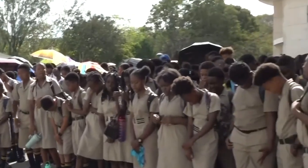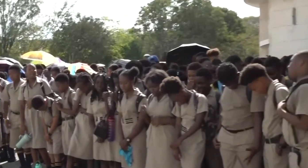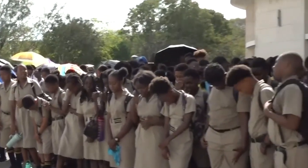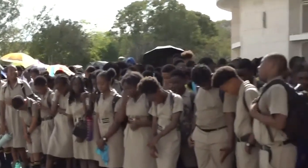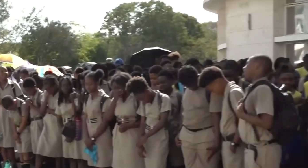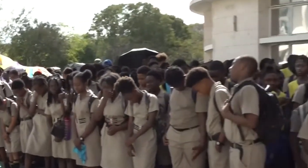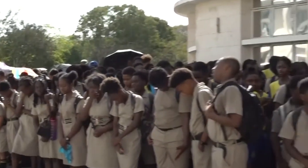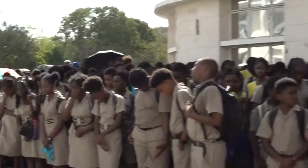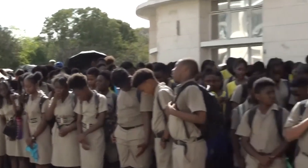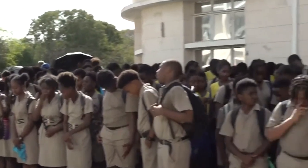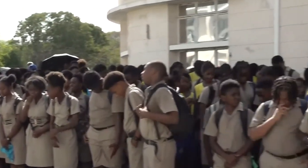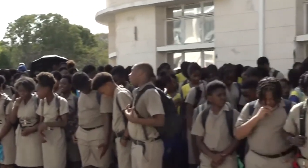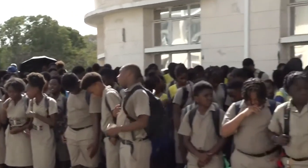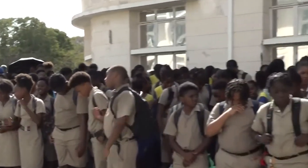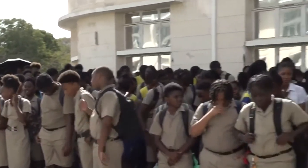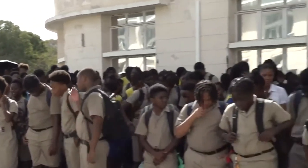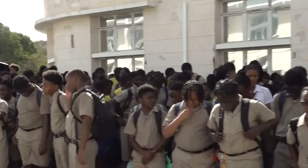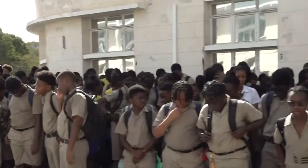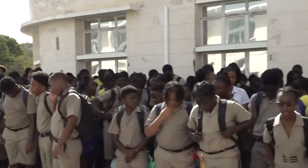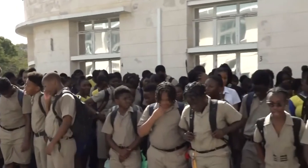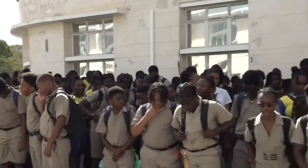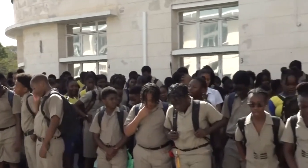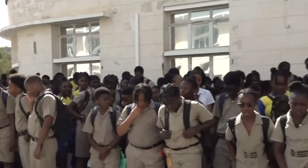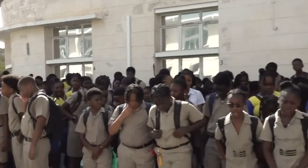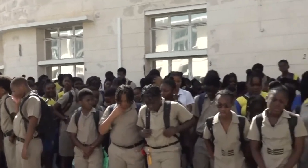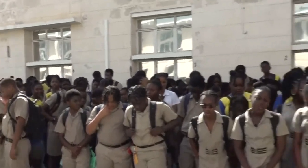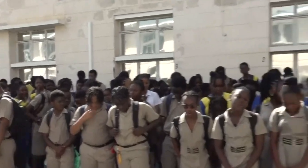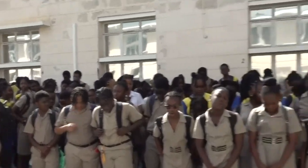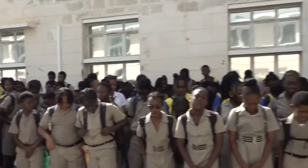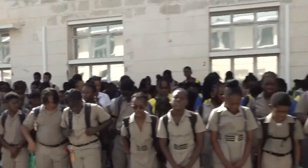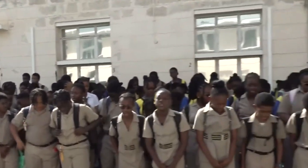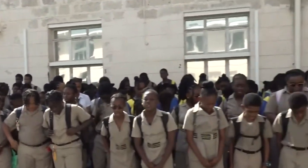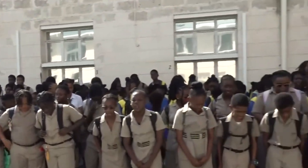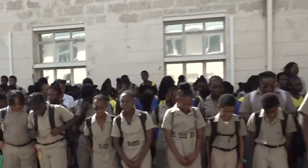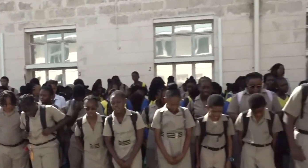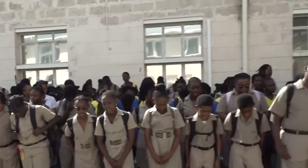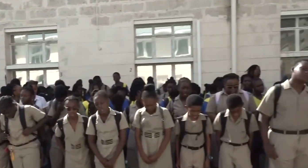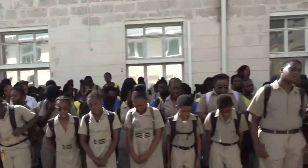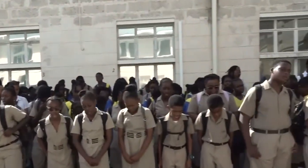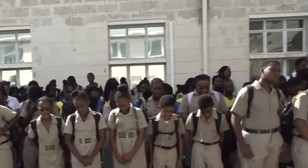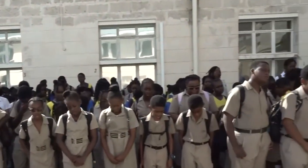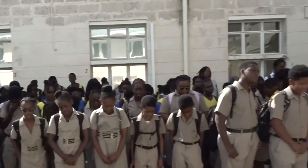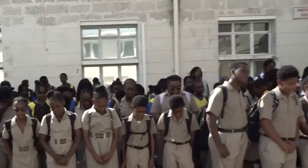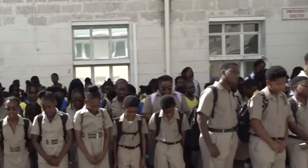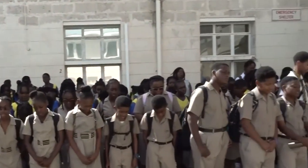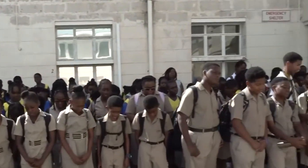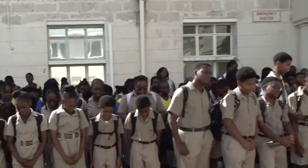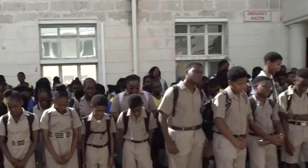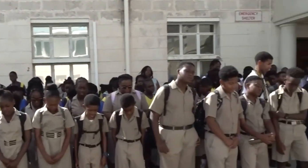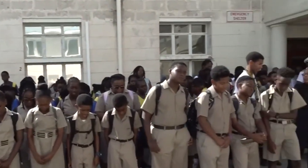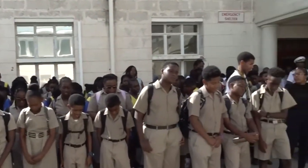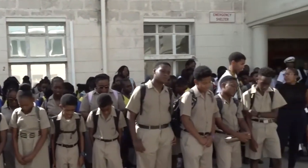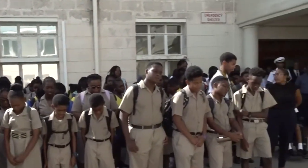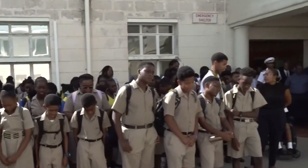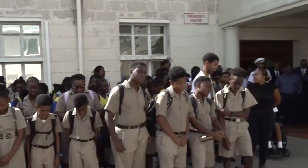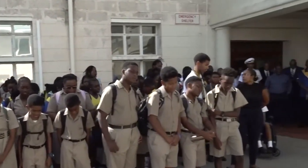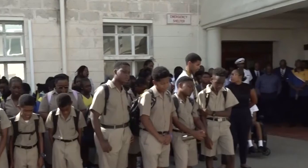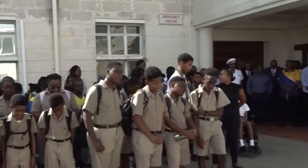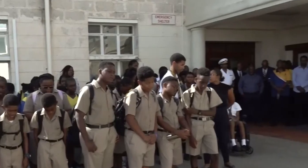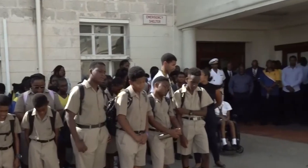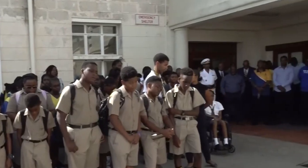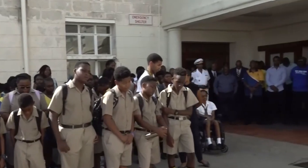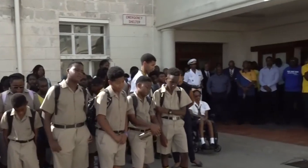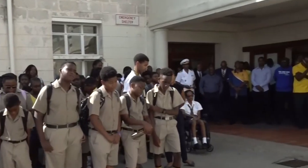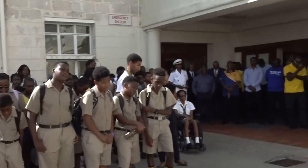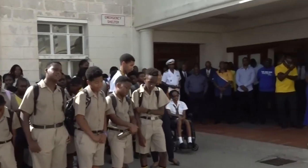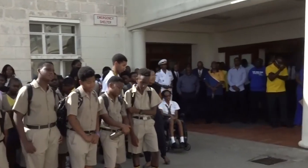Students, teachers, old scholars all gathered at the school known as the University of Waterford to toast the achievement of their track and field team after they